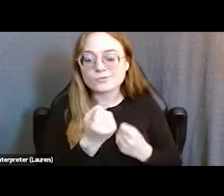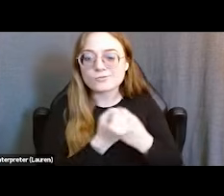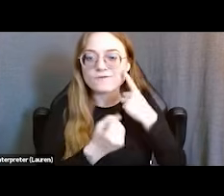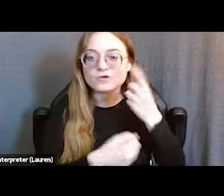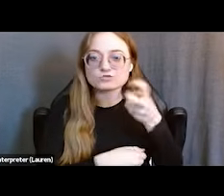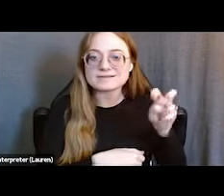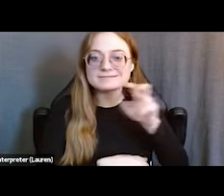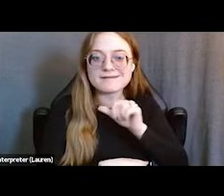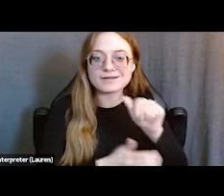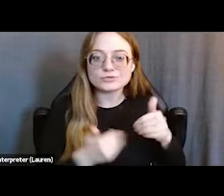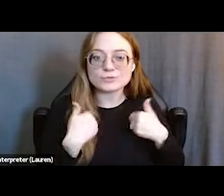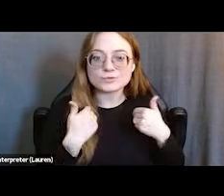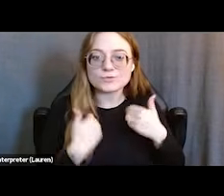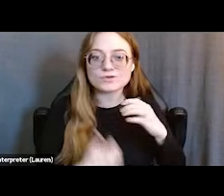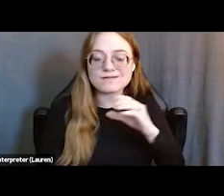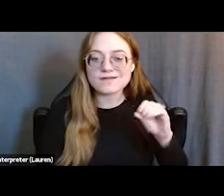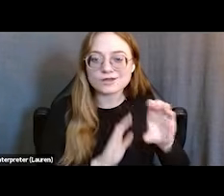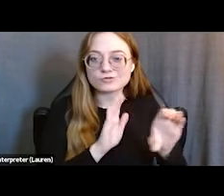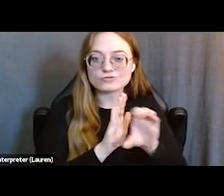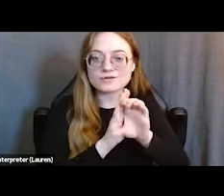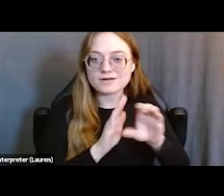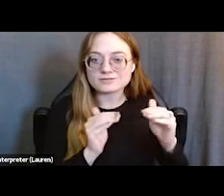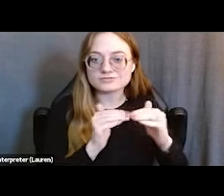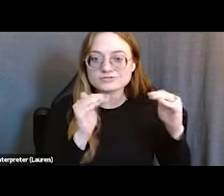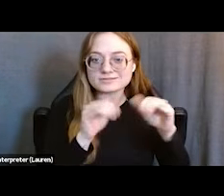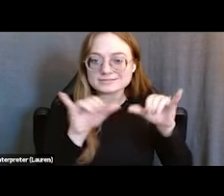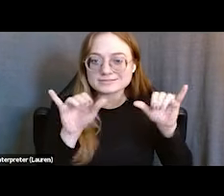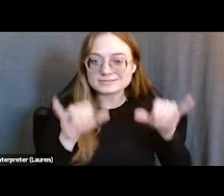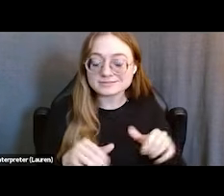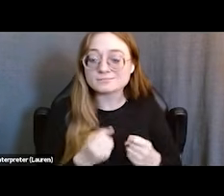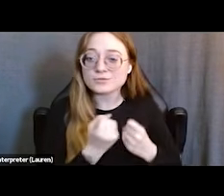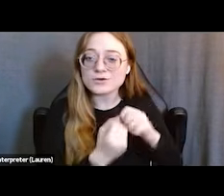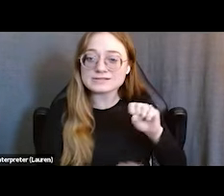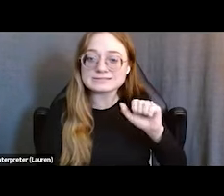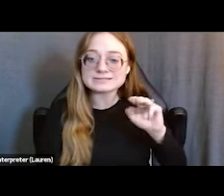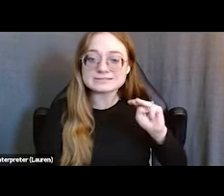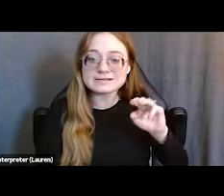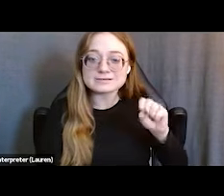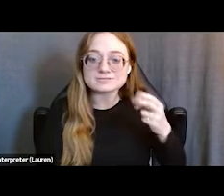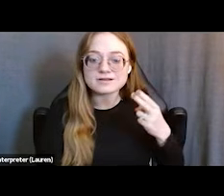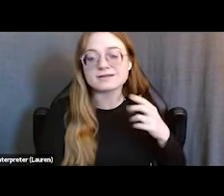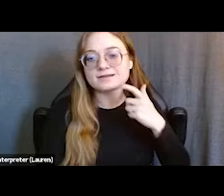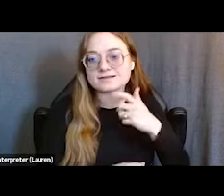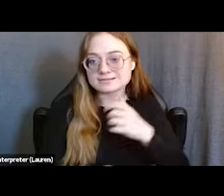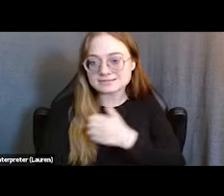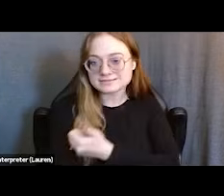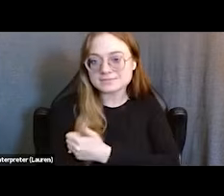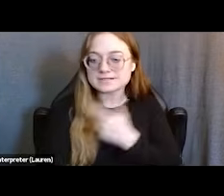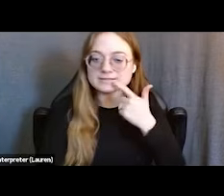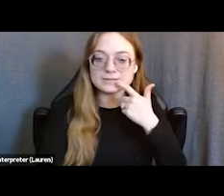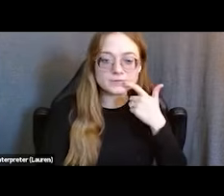being presented by SAMHSA's Gaines Center with the support of SAMHSA, which is the Substance Abuse Mental Health Services